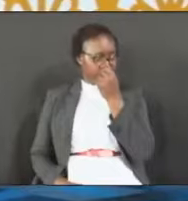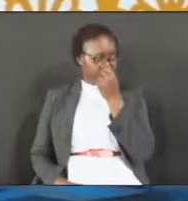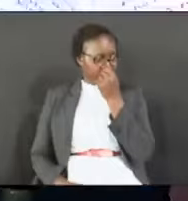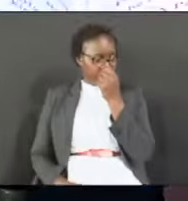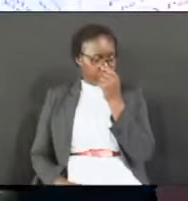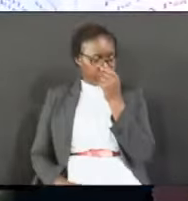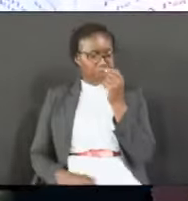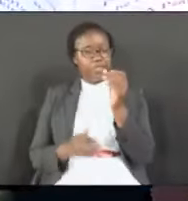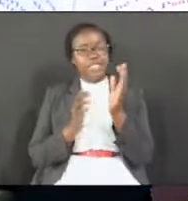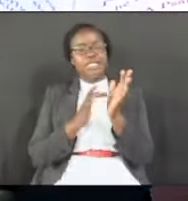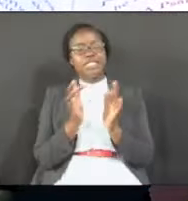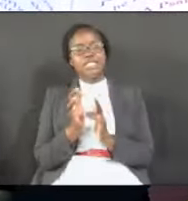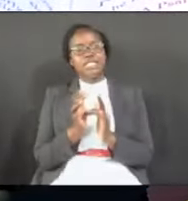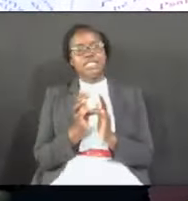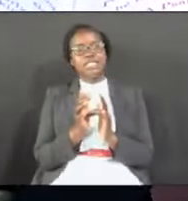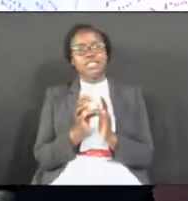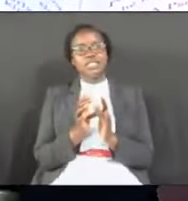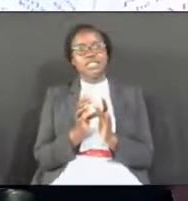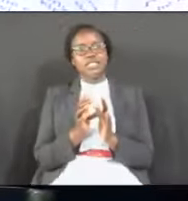Jesus